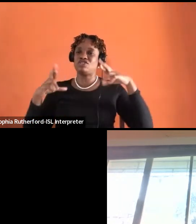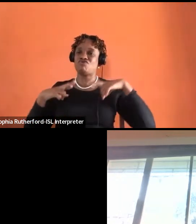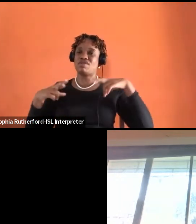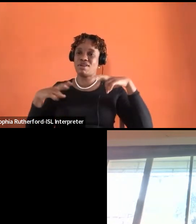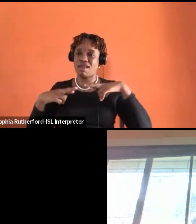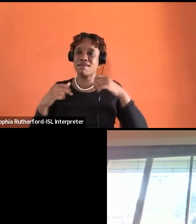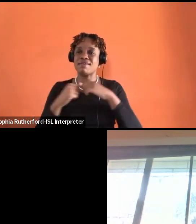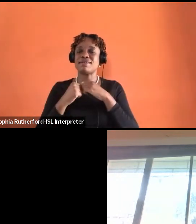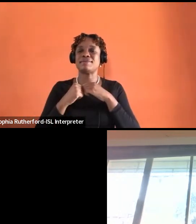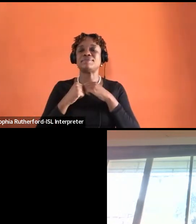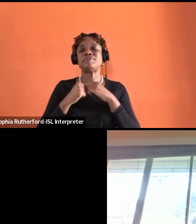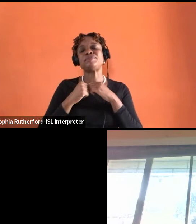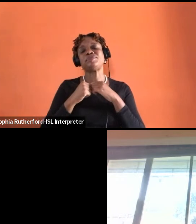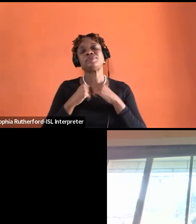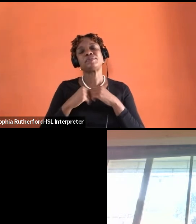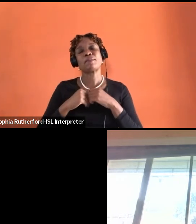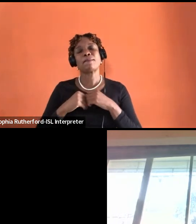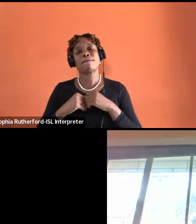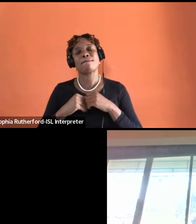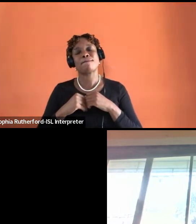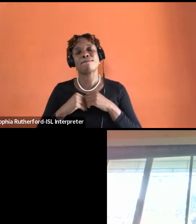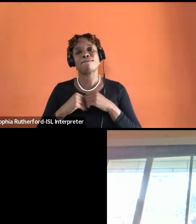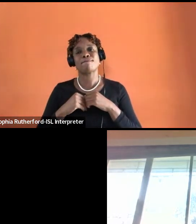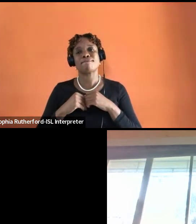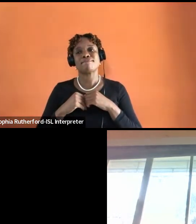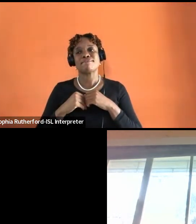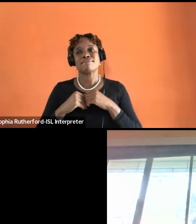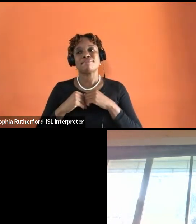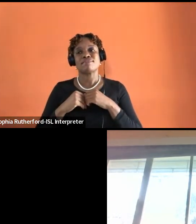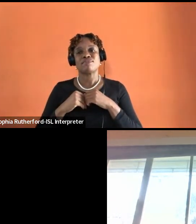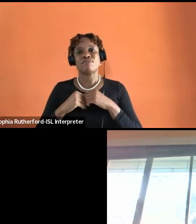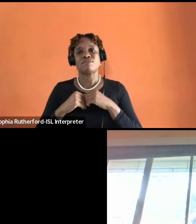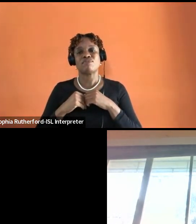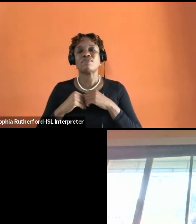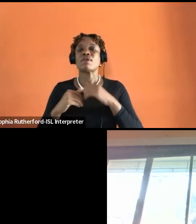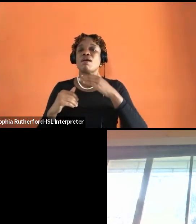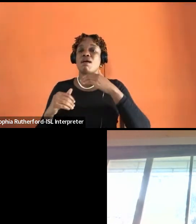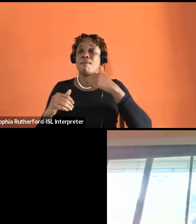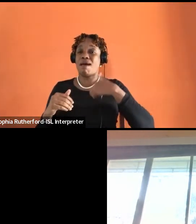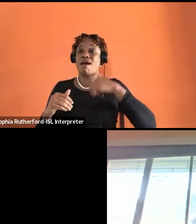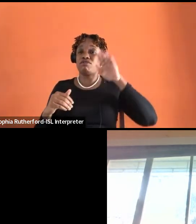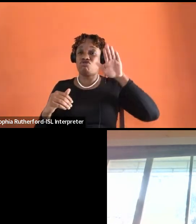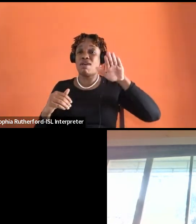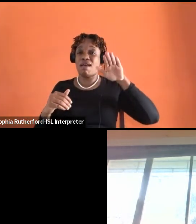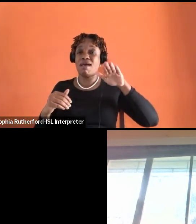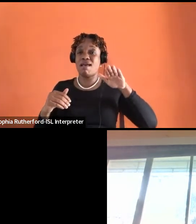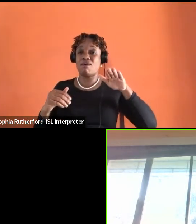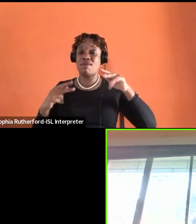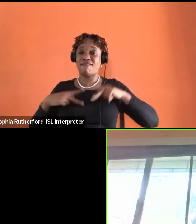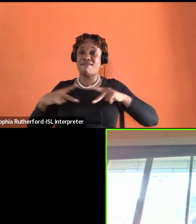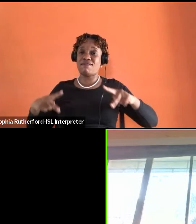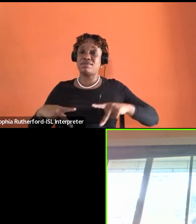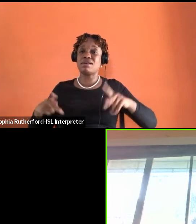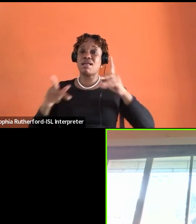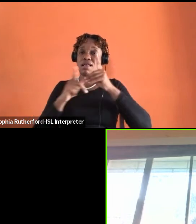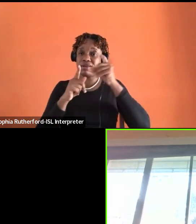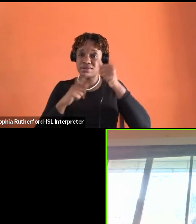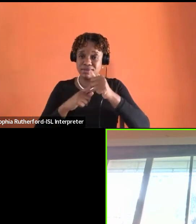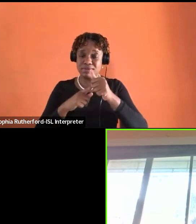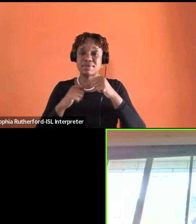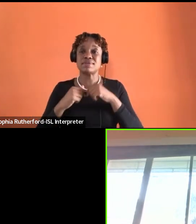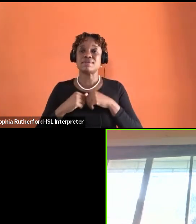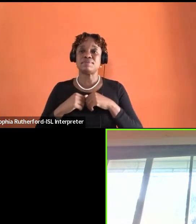I dealt with because I have a physical challenge child. It seems as if the